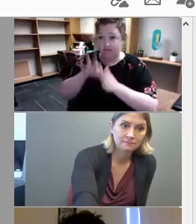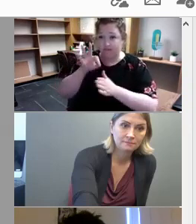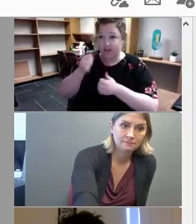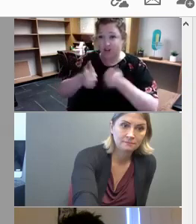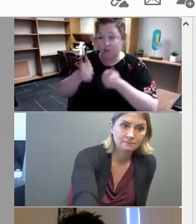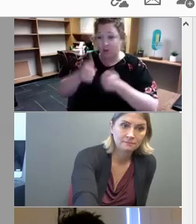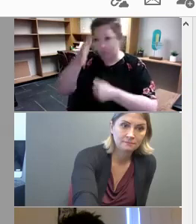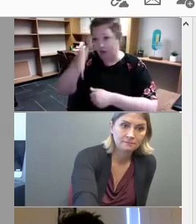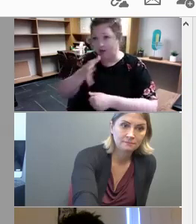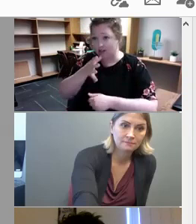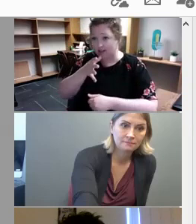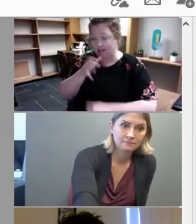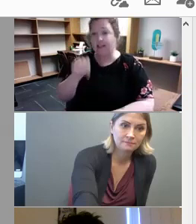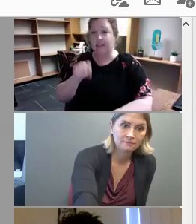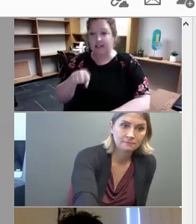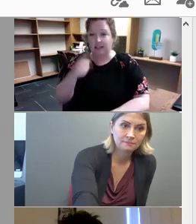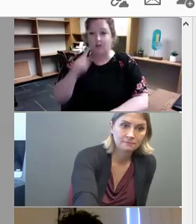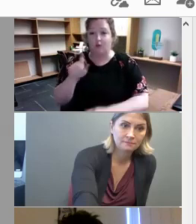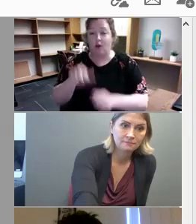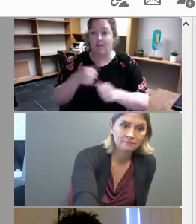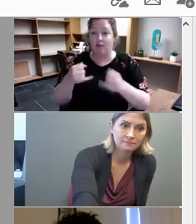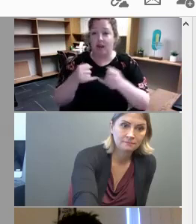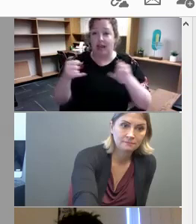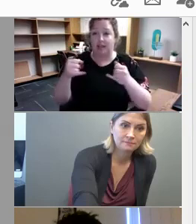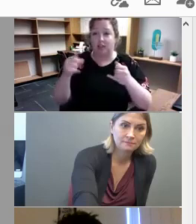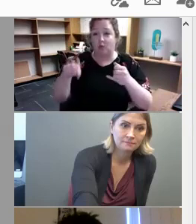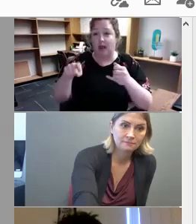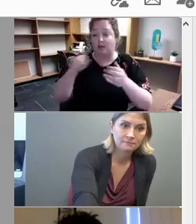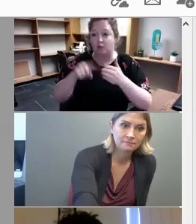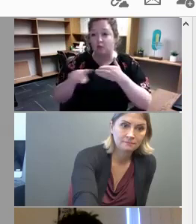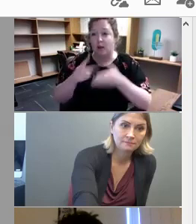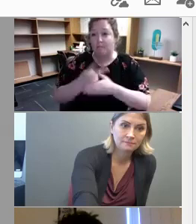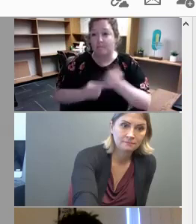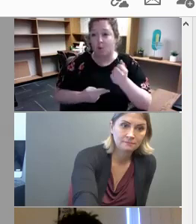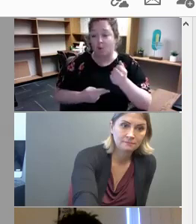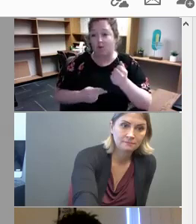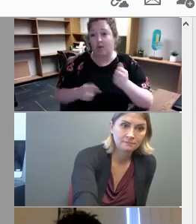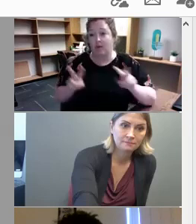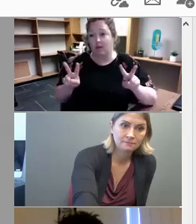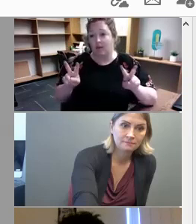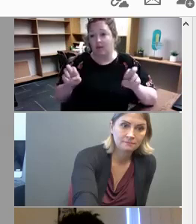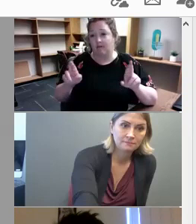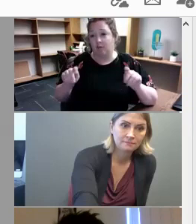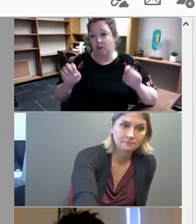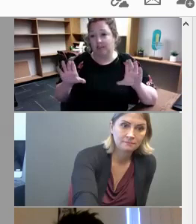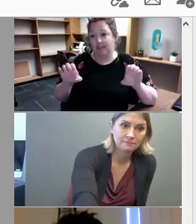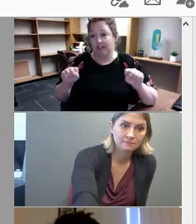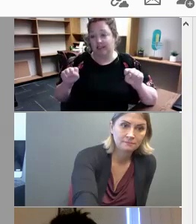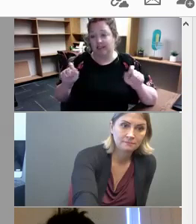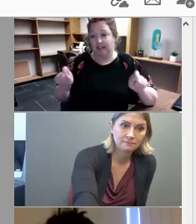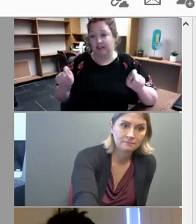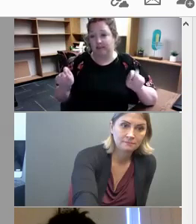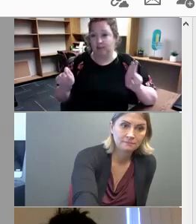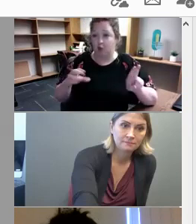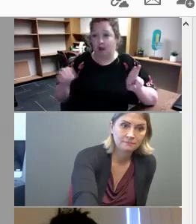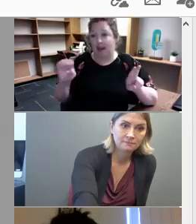right? So for every edge, we need to check for both vertices, U and V, to check if they have the same parent or not. So this